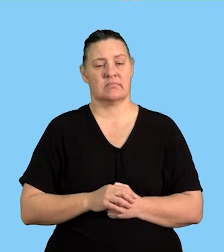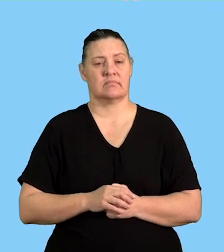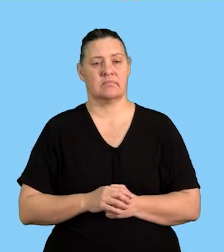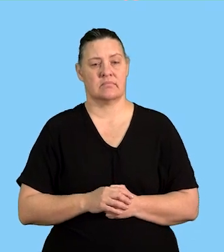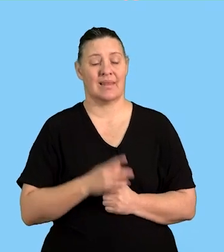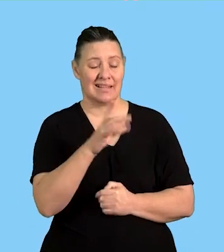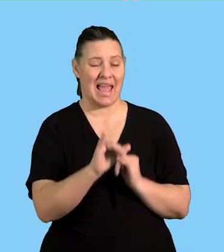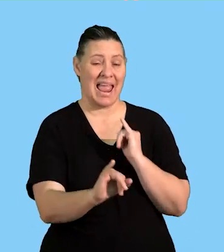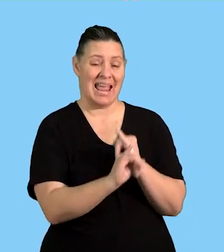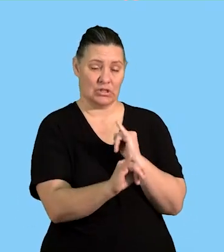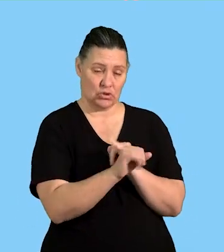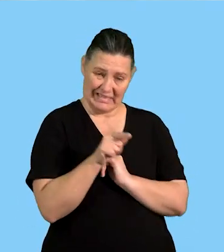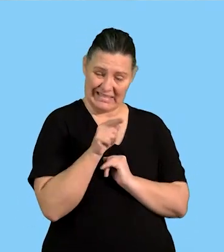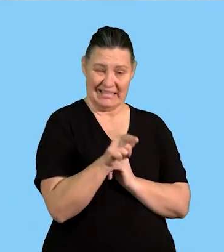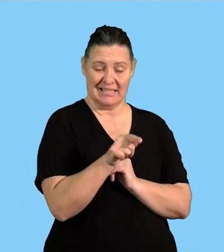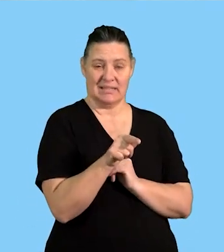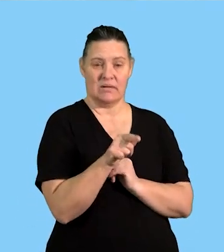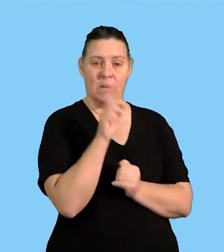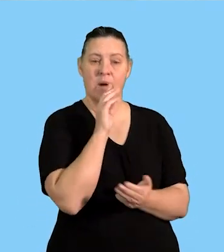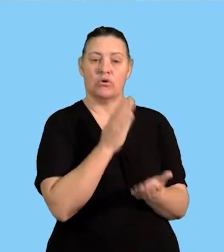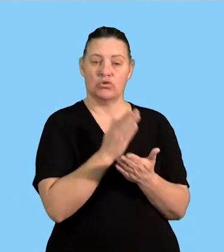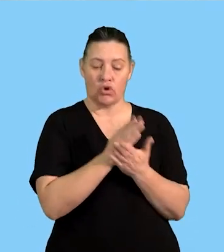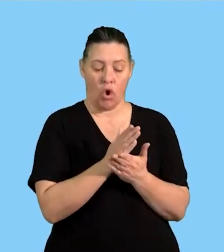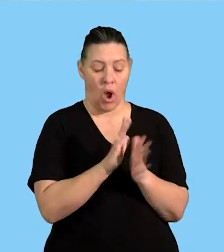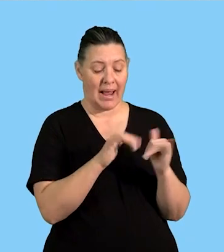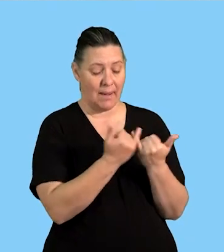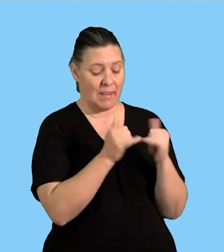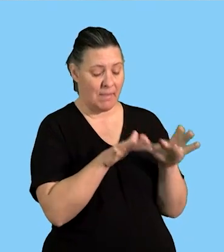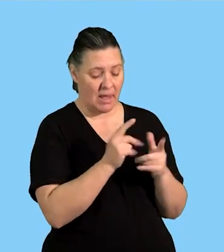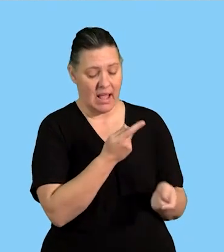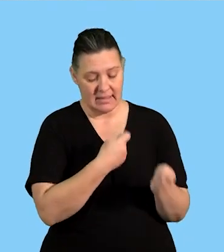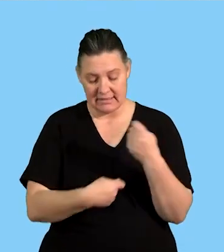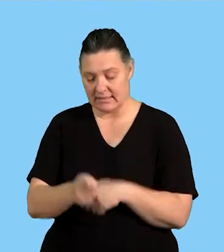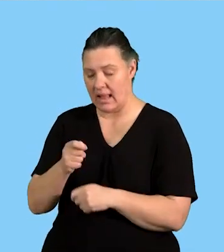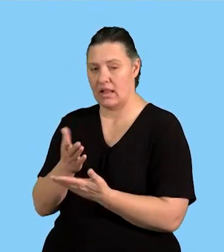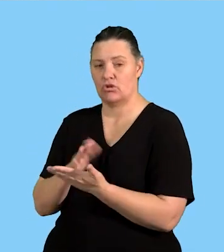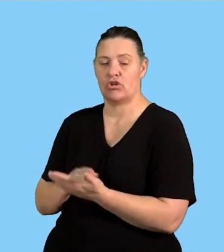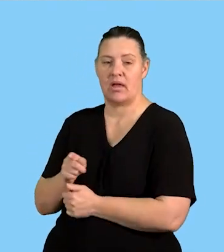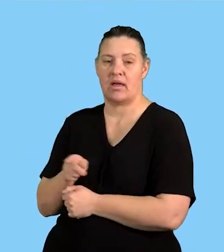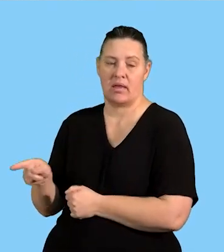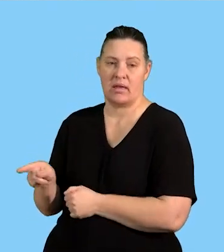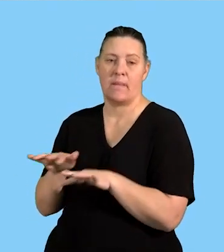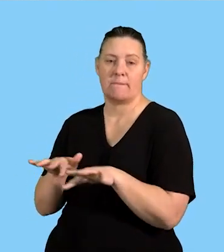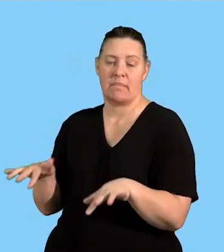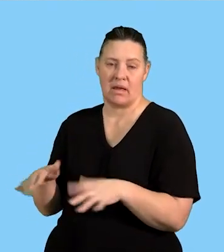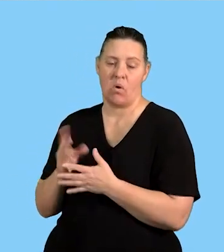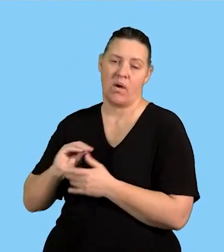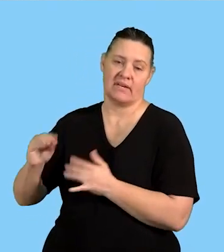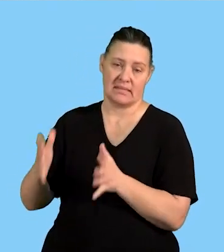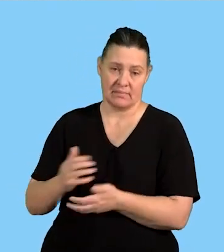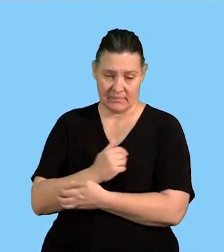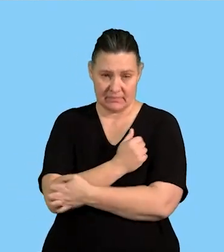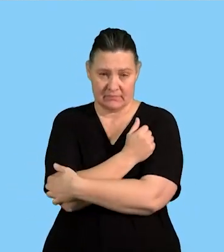Now, this is the institution that ensures that public companies sell shares to